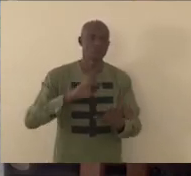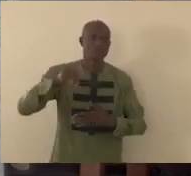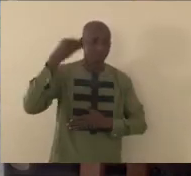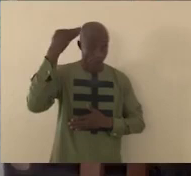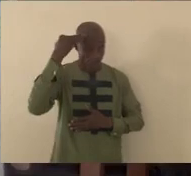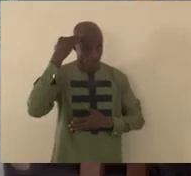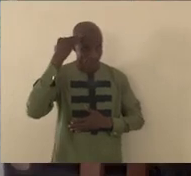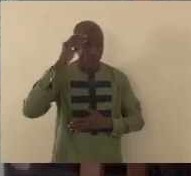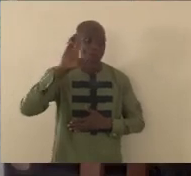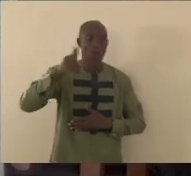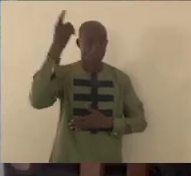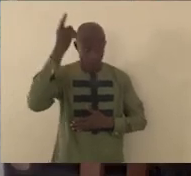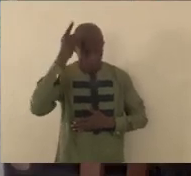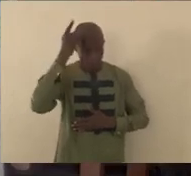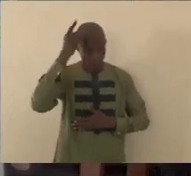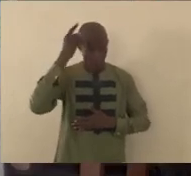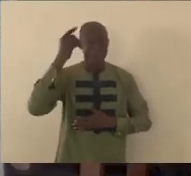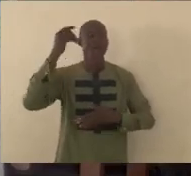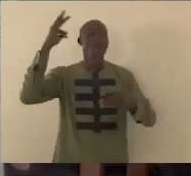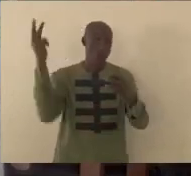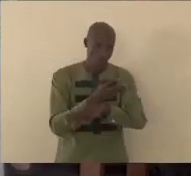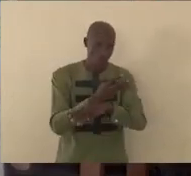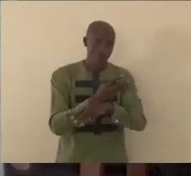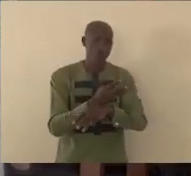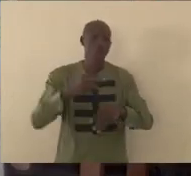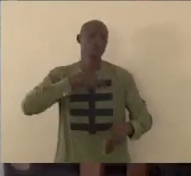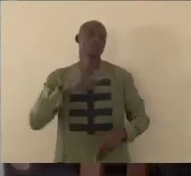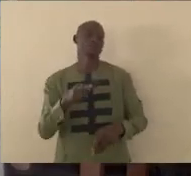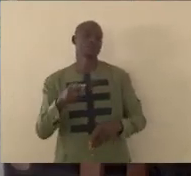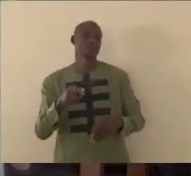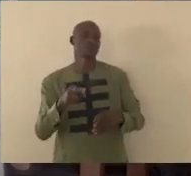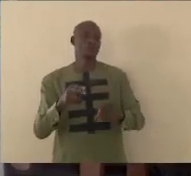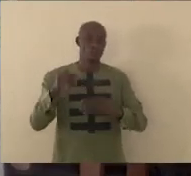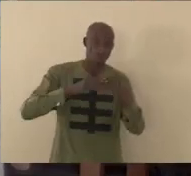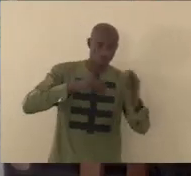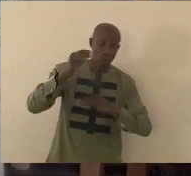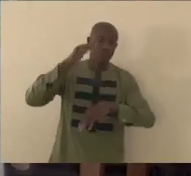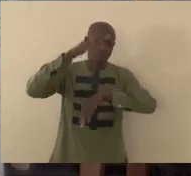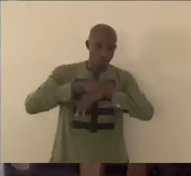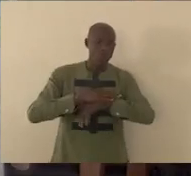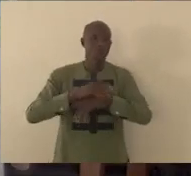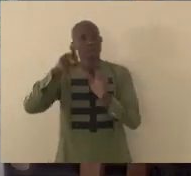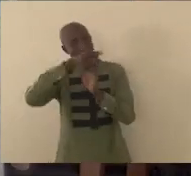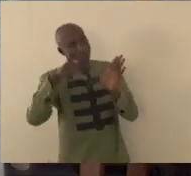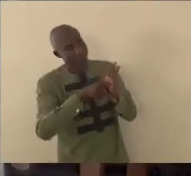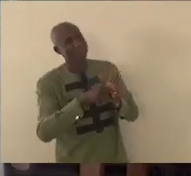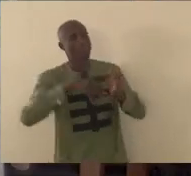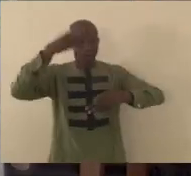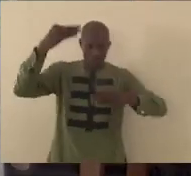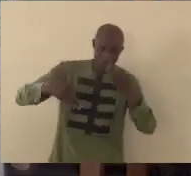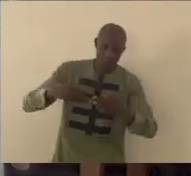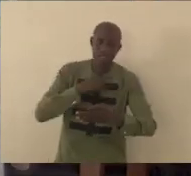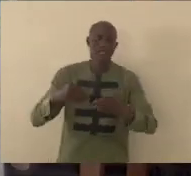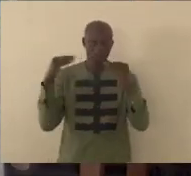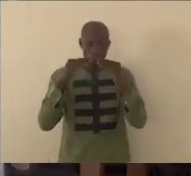federal, democratic, multi-ethnic, and multi-religious entity, founded on the principles of justice and equity and